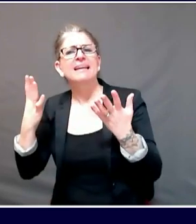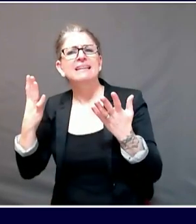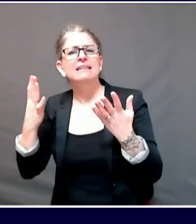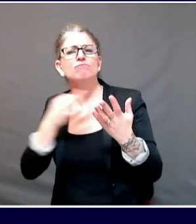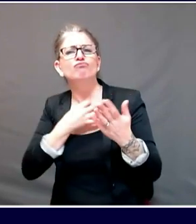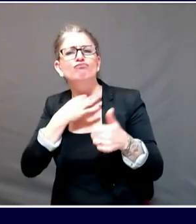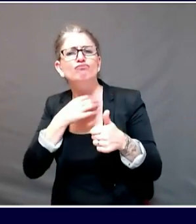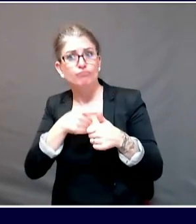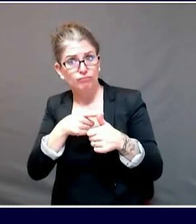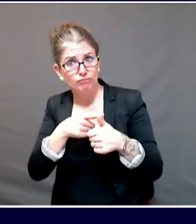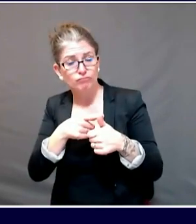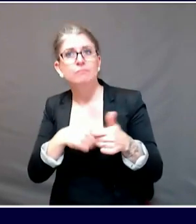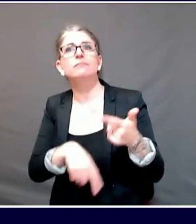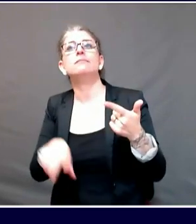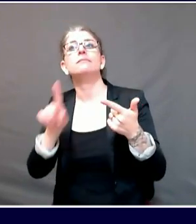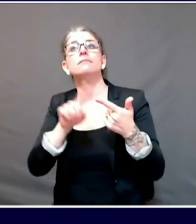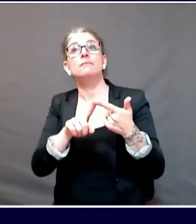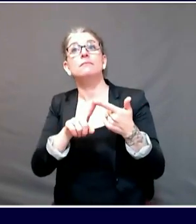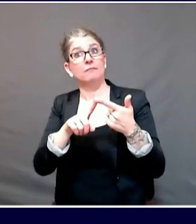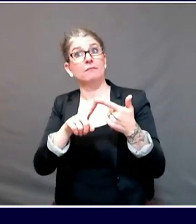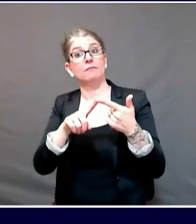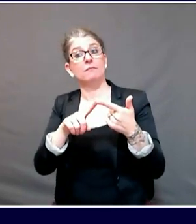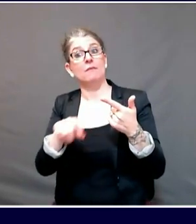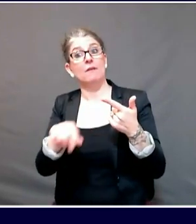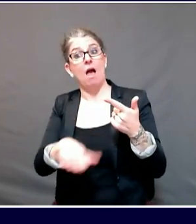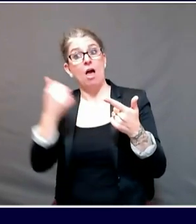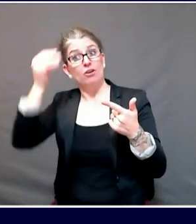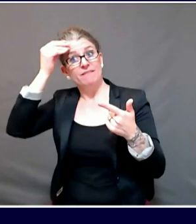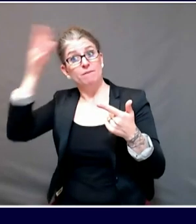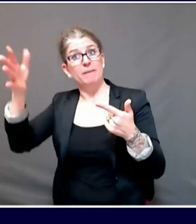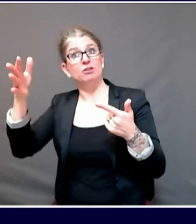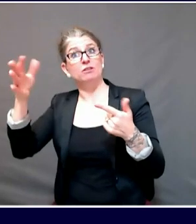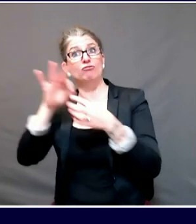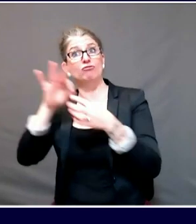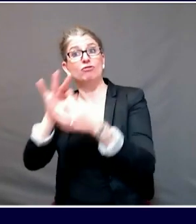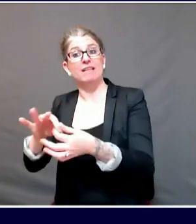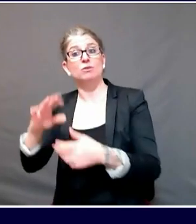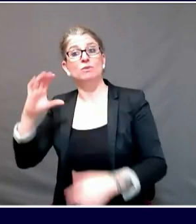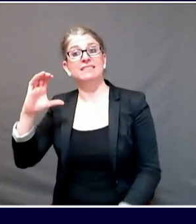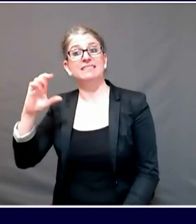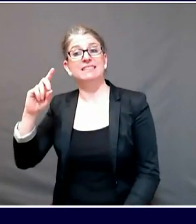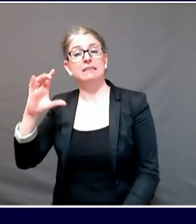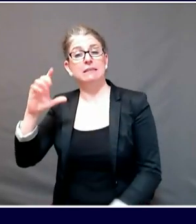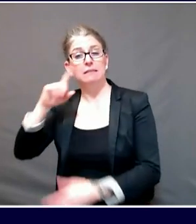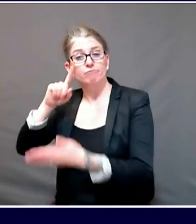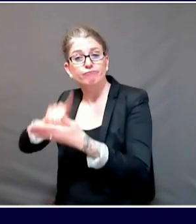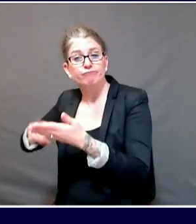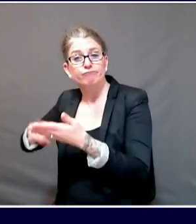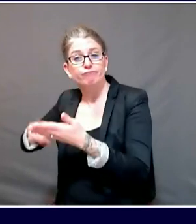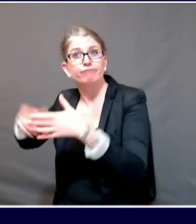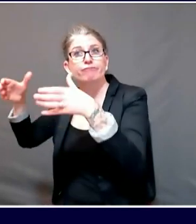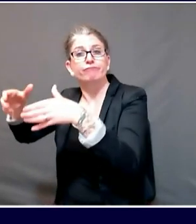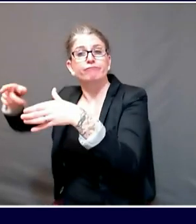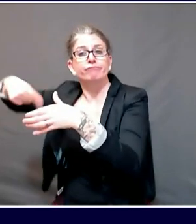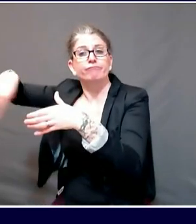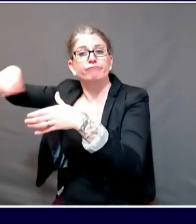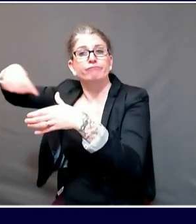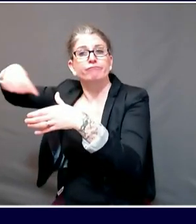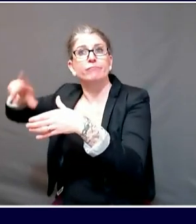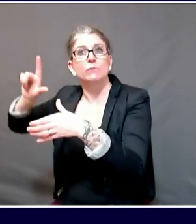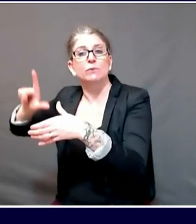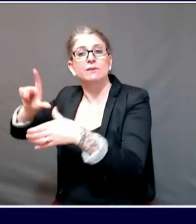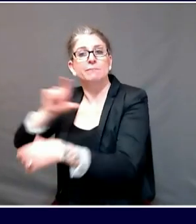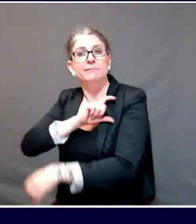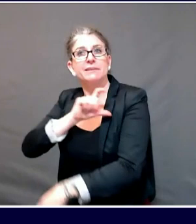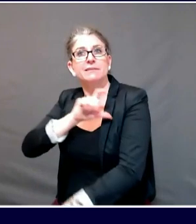outbreak investigation, if Maine CDC has determined if appropriate safety protocols such as wearing a mask were being